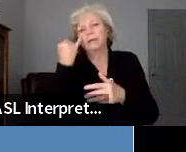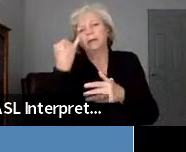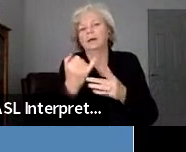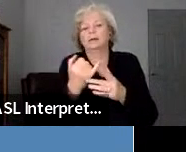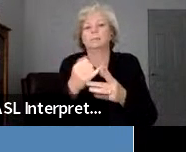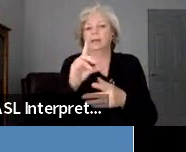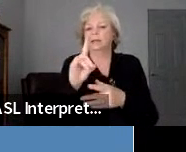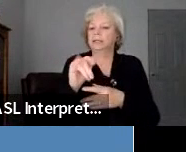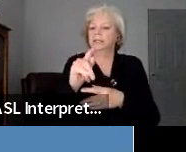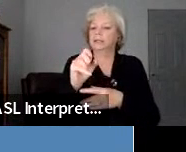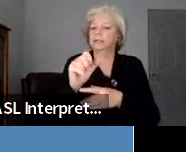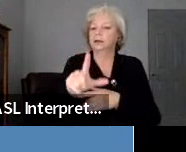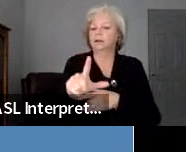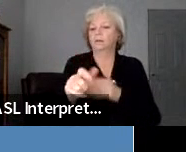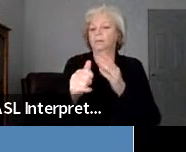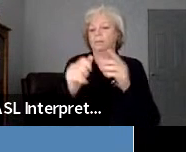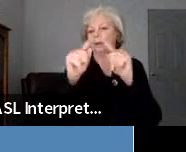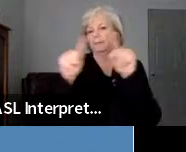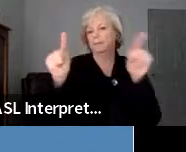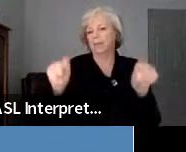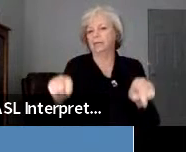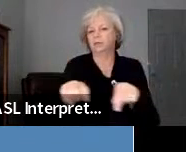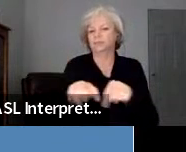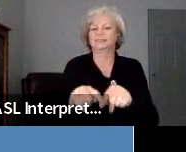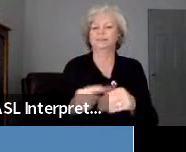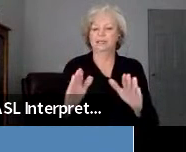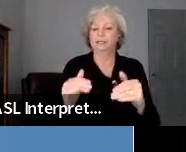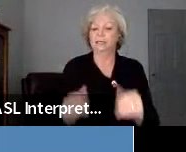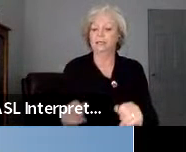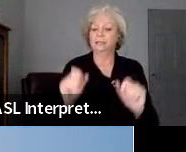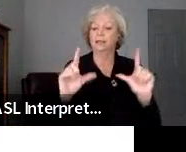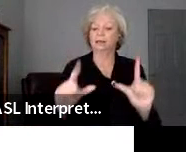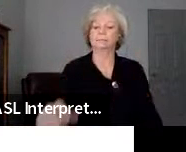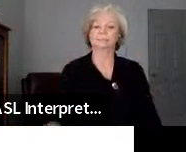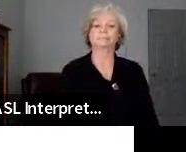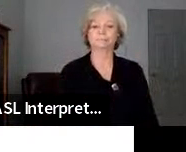banners. Next slide, please.